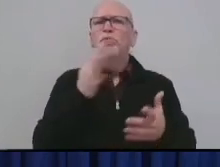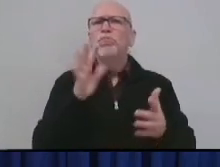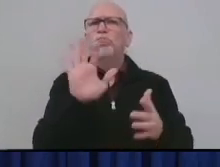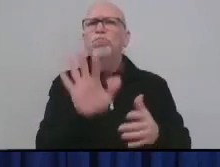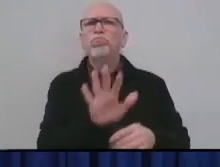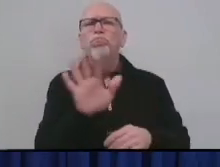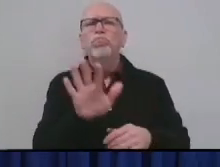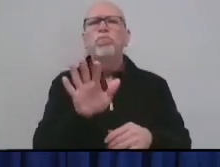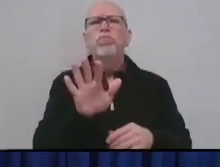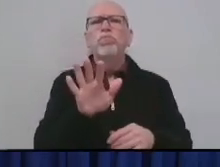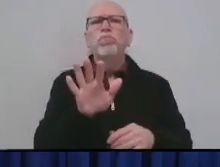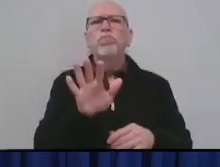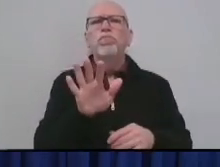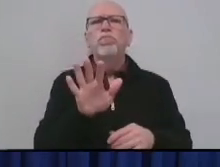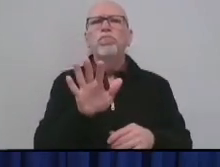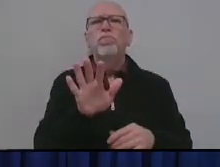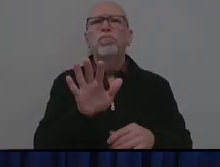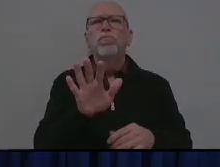any ideas on